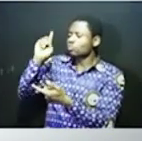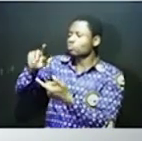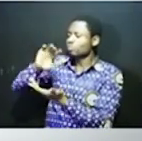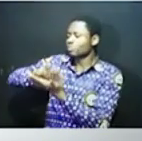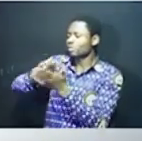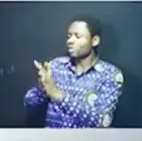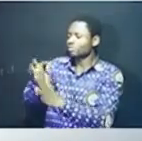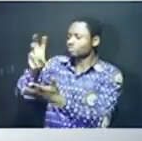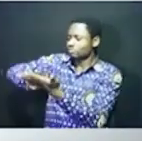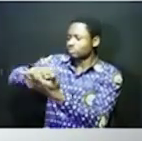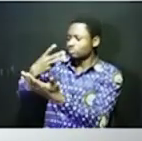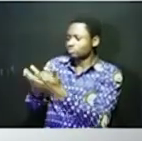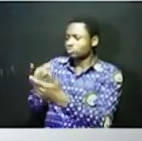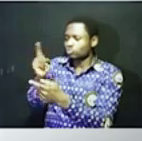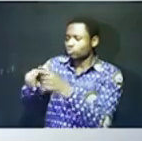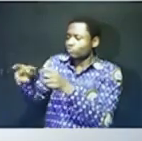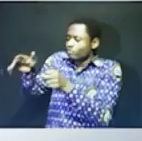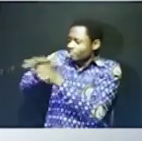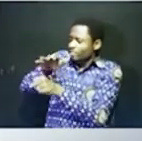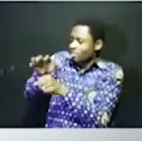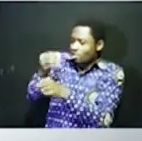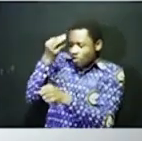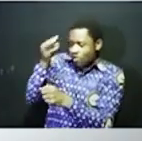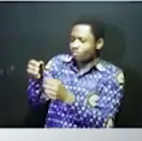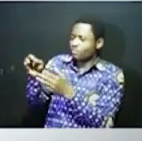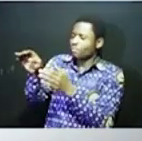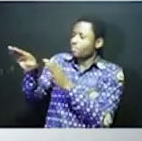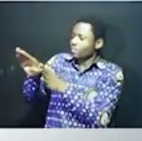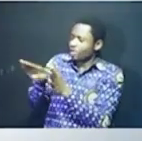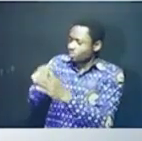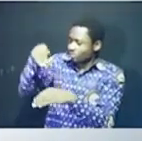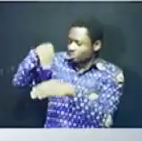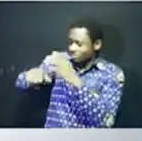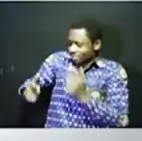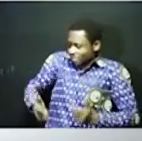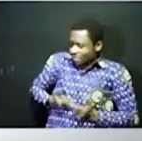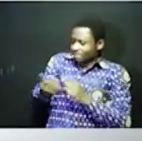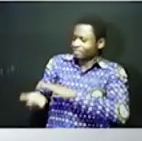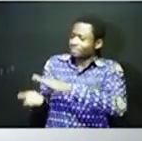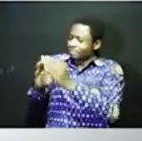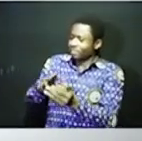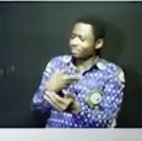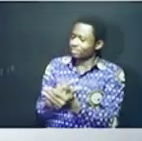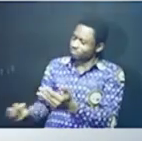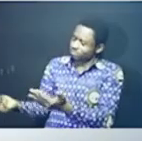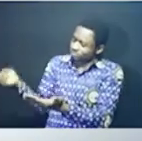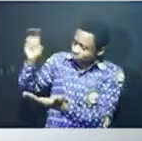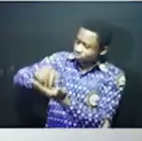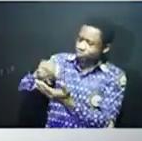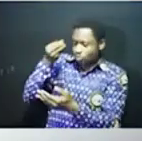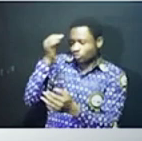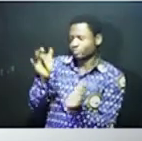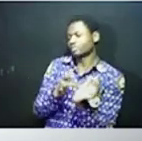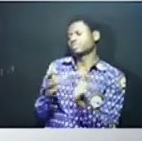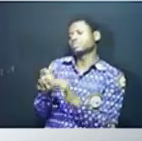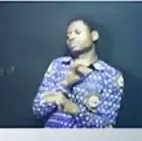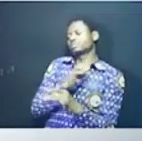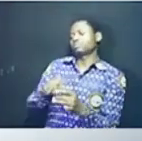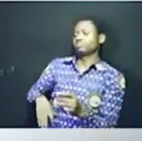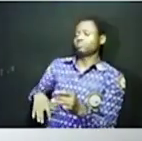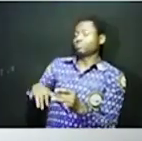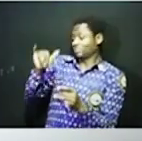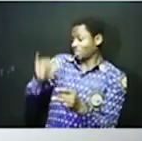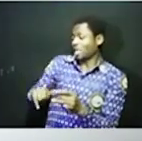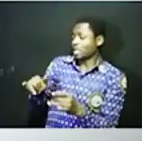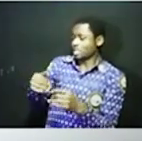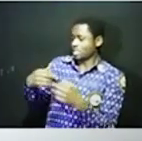fulfillment of scripture in the life, death, and resurrection of Jesus. Now, it's young for no, not one but